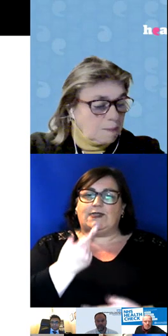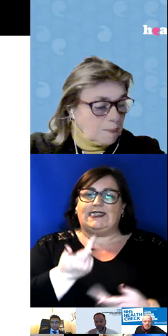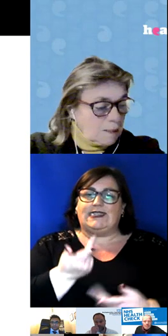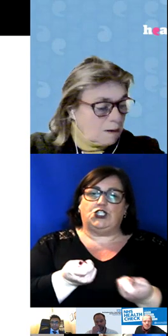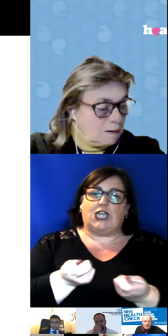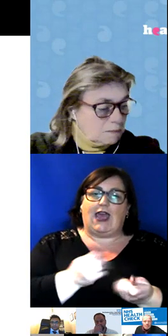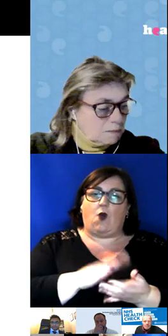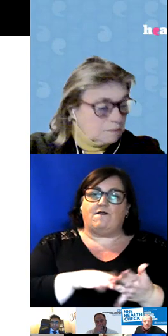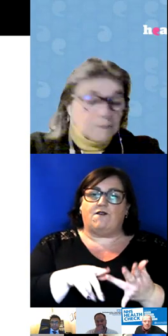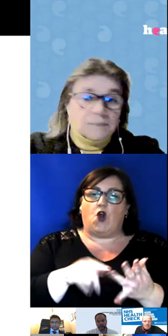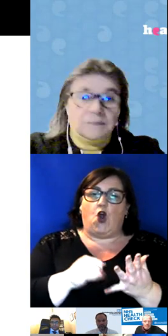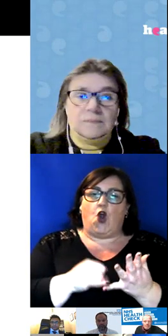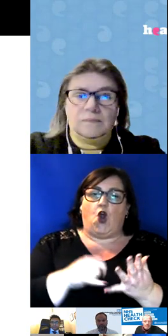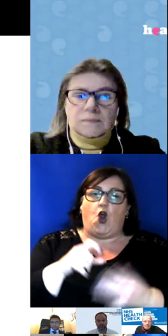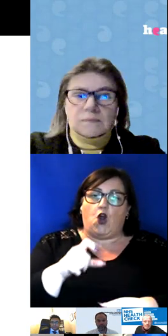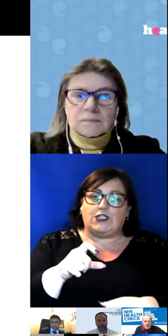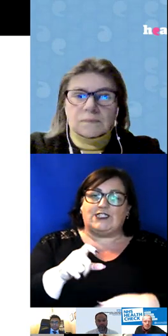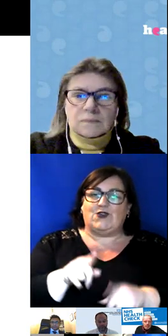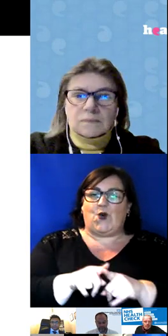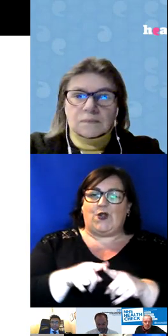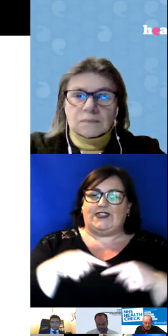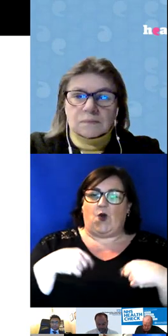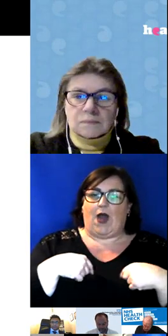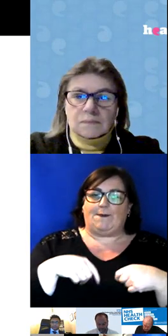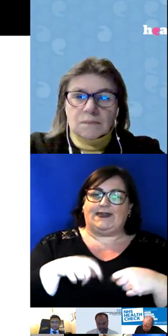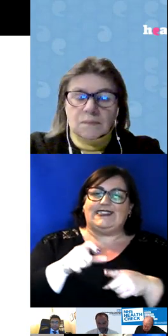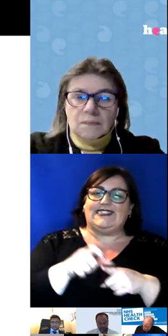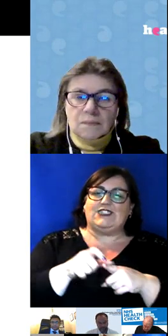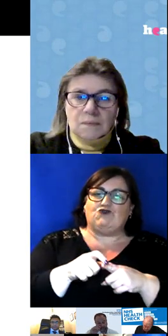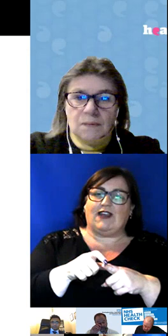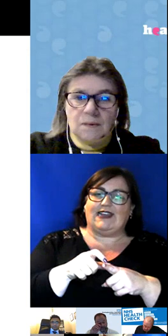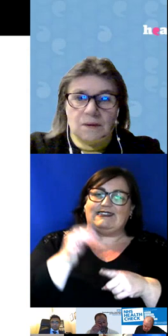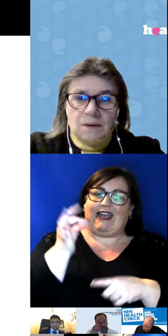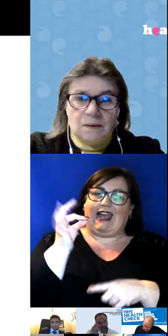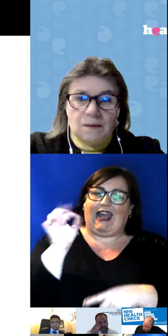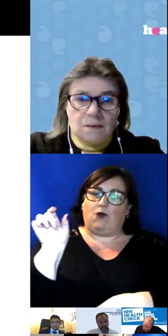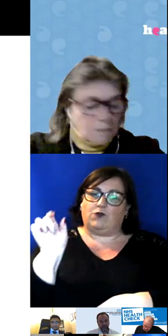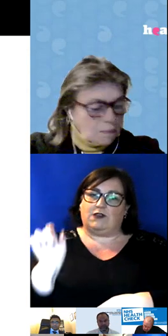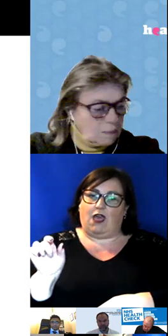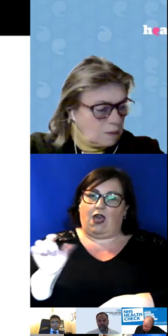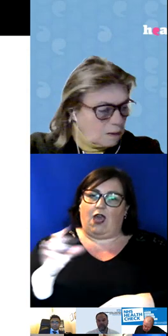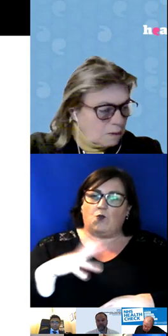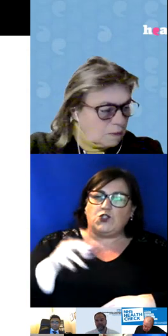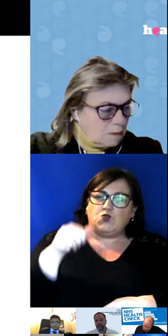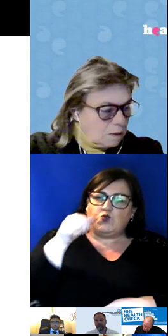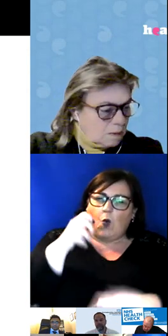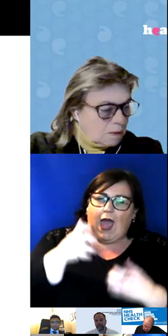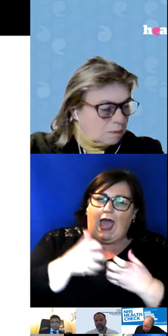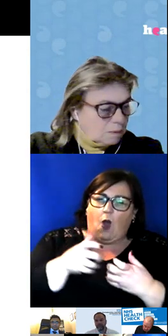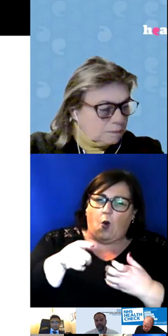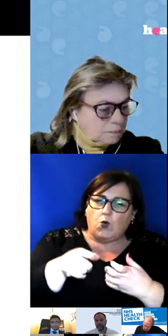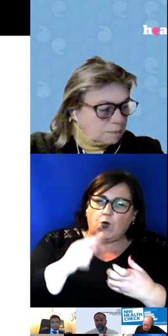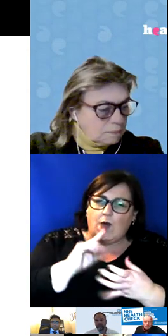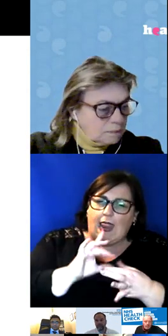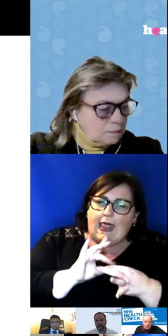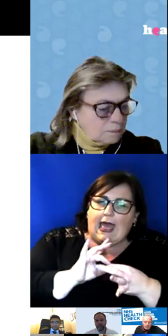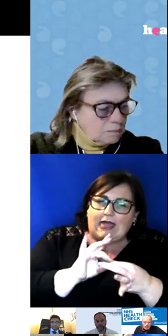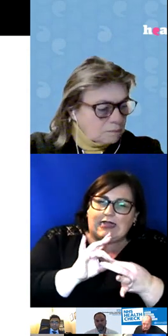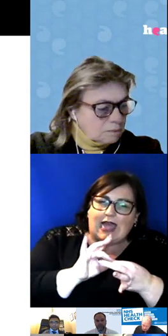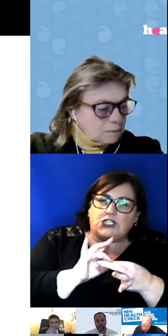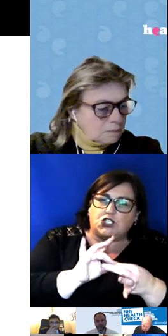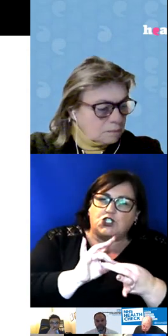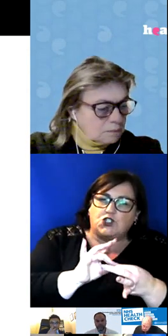fact. So I guess I'd like to know, to what extent is the ICP engaged with the districts in the development of the strategy, and what's going to be the nature